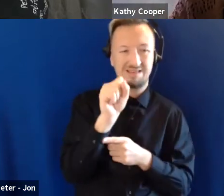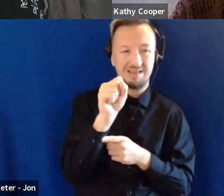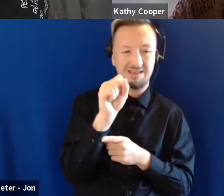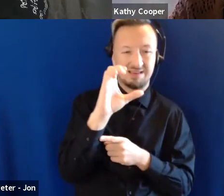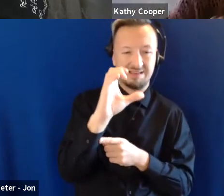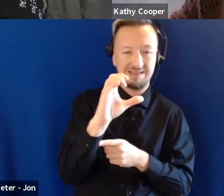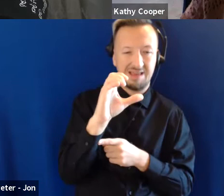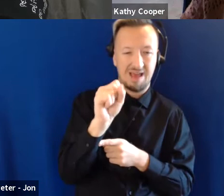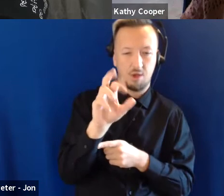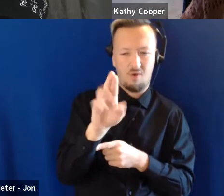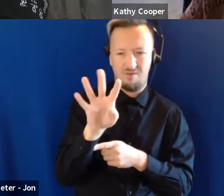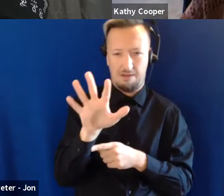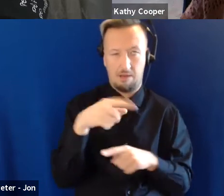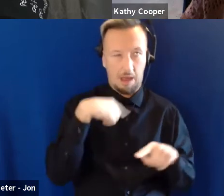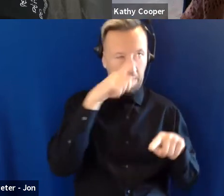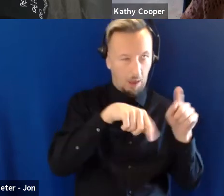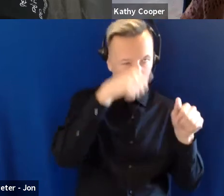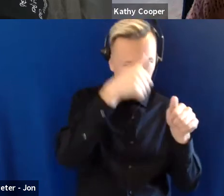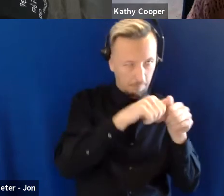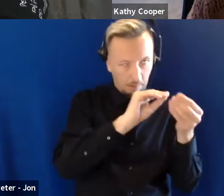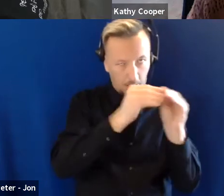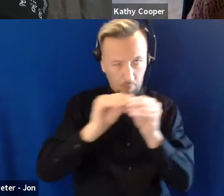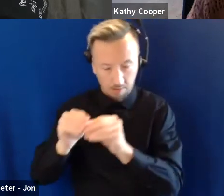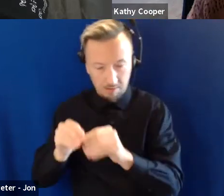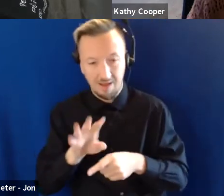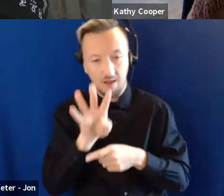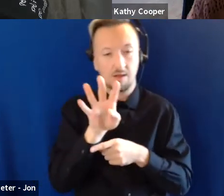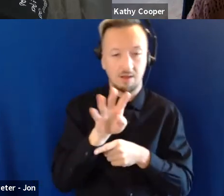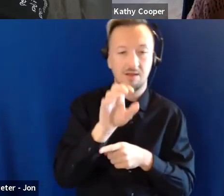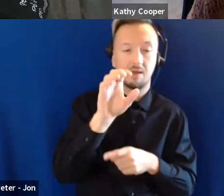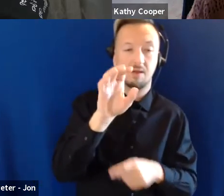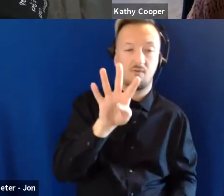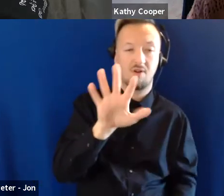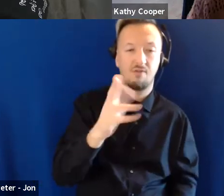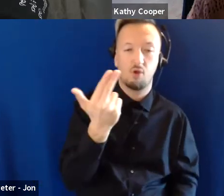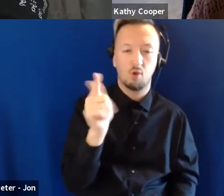see, I had to write it down because I can't ever remember all the numbers. 45 CFR